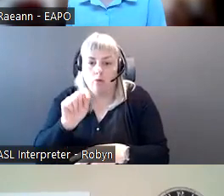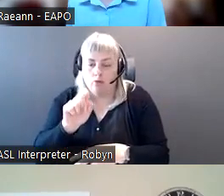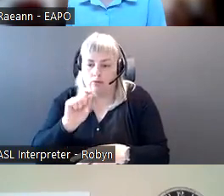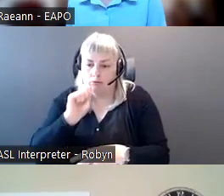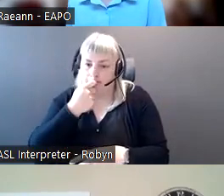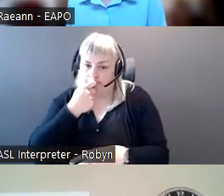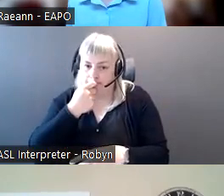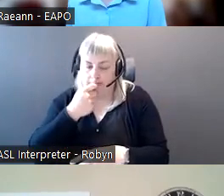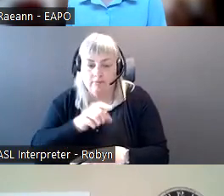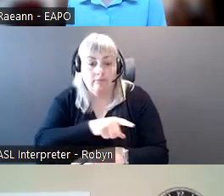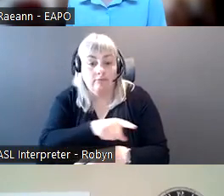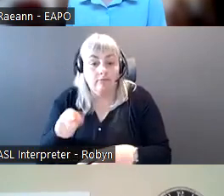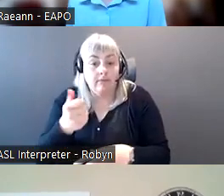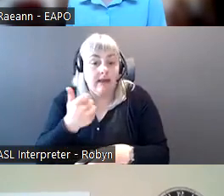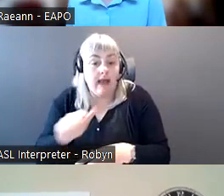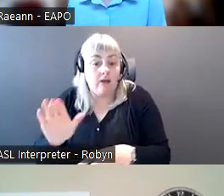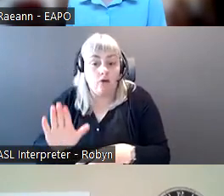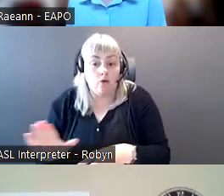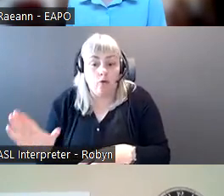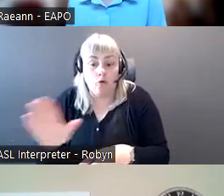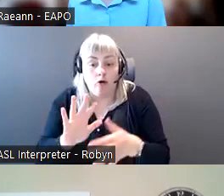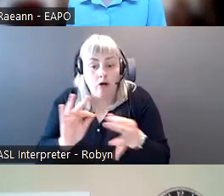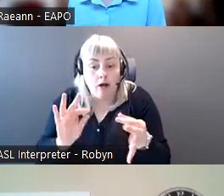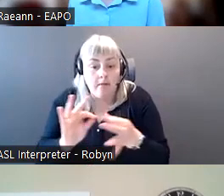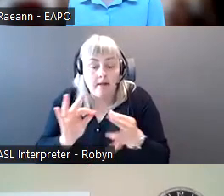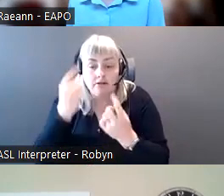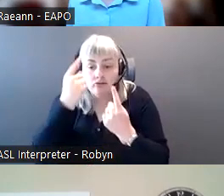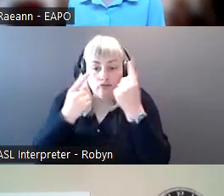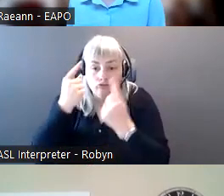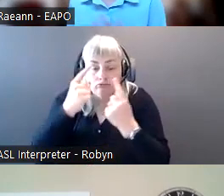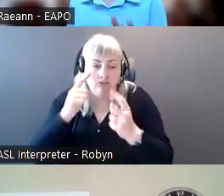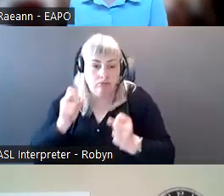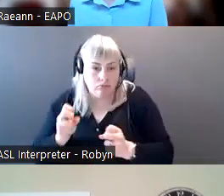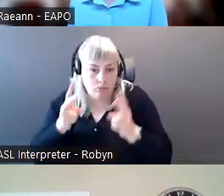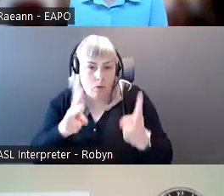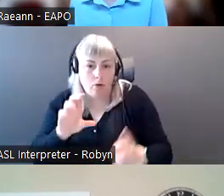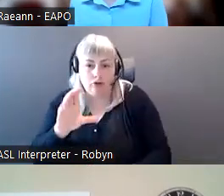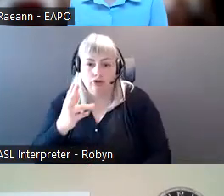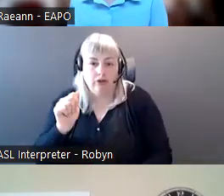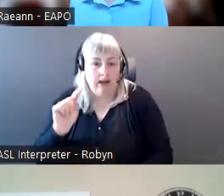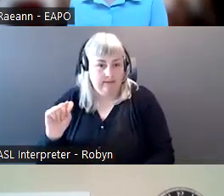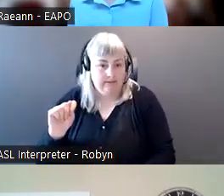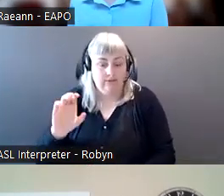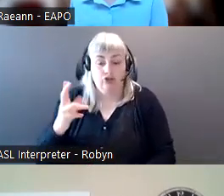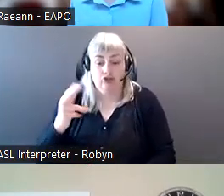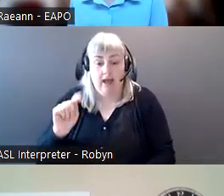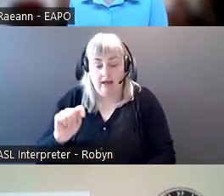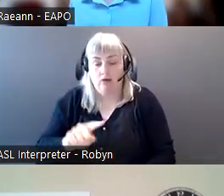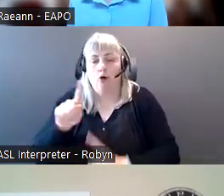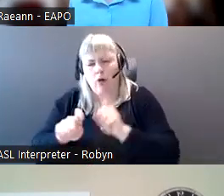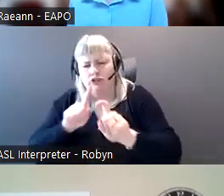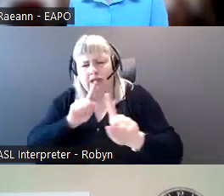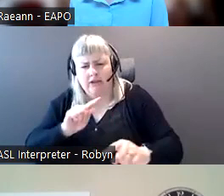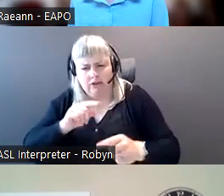that you have. Please put those in the question answer box. The chat box is there for everyone to dialogue, make some